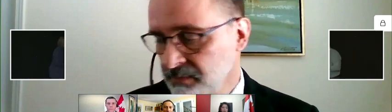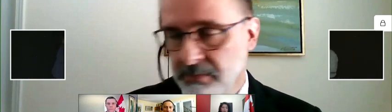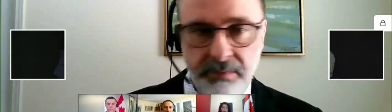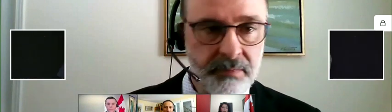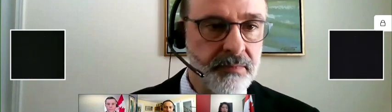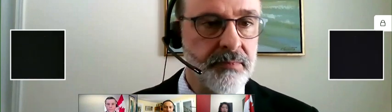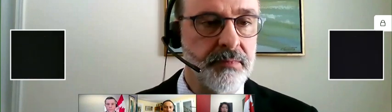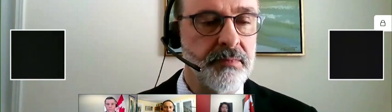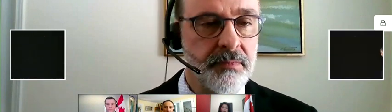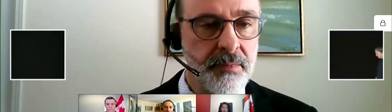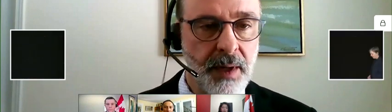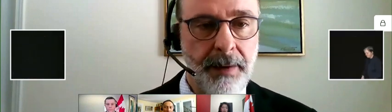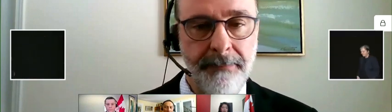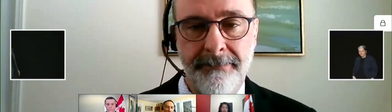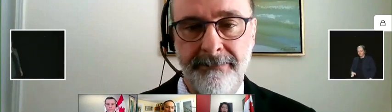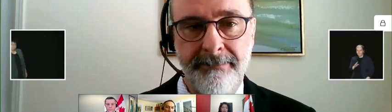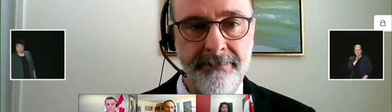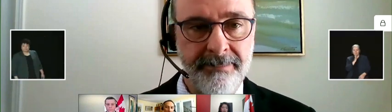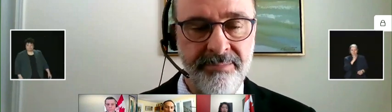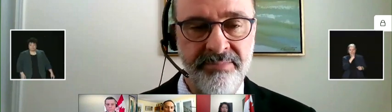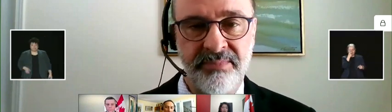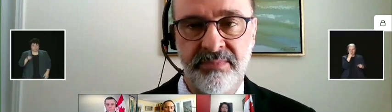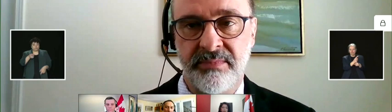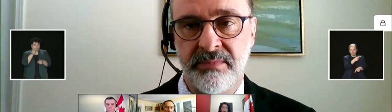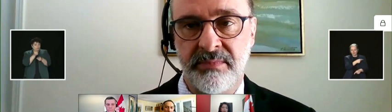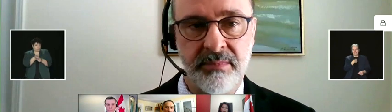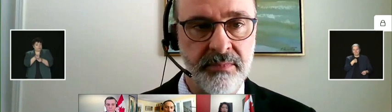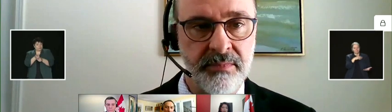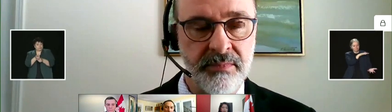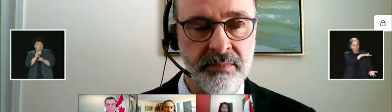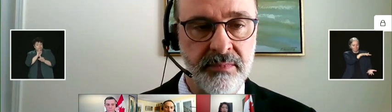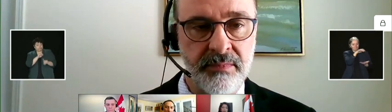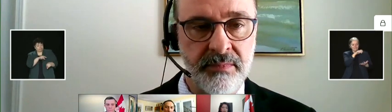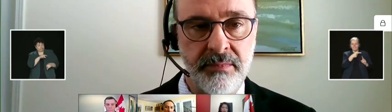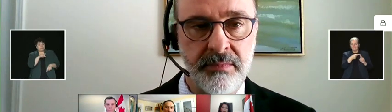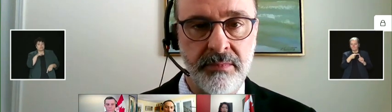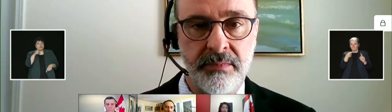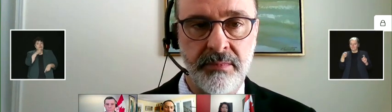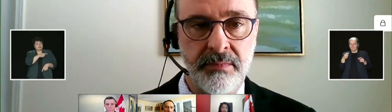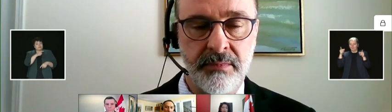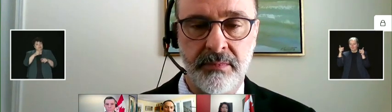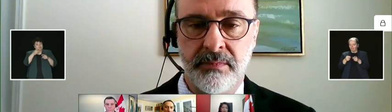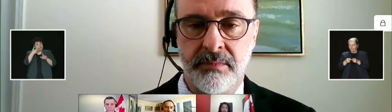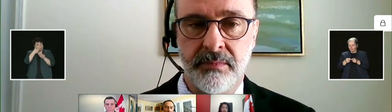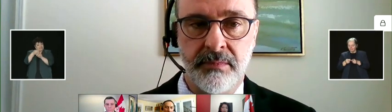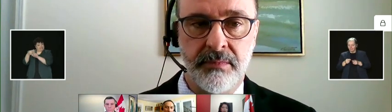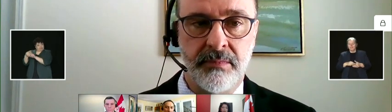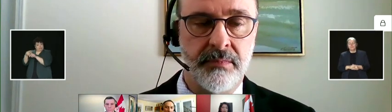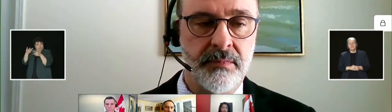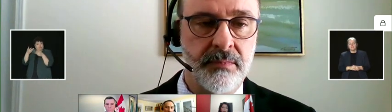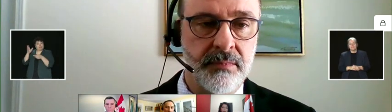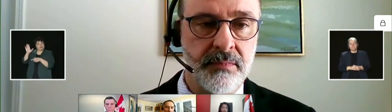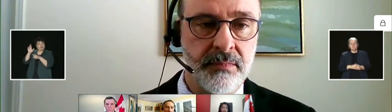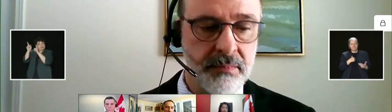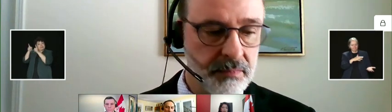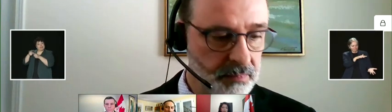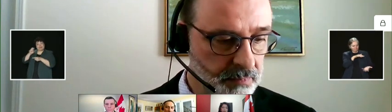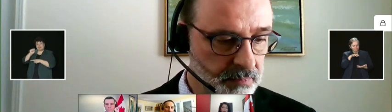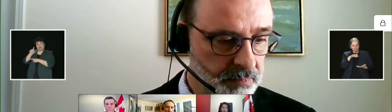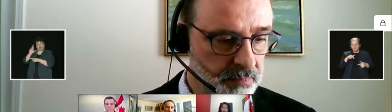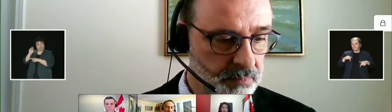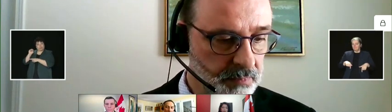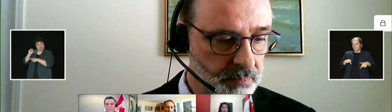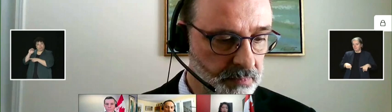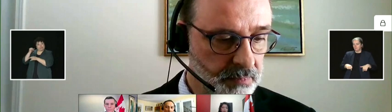Exactement. Nous avons eu ces vaccins-là de Serum Institute et on a la